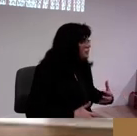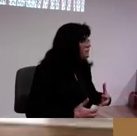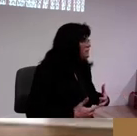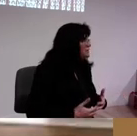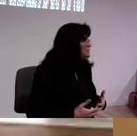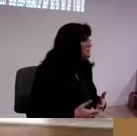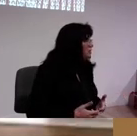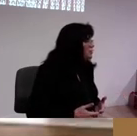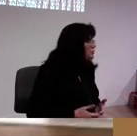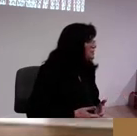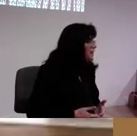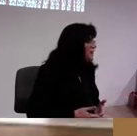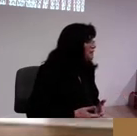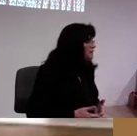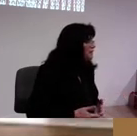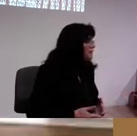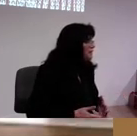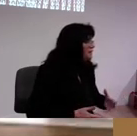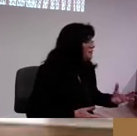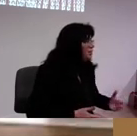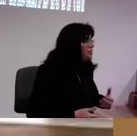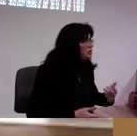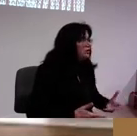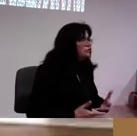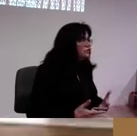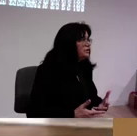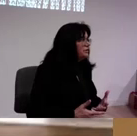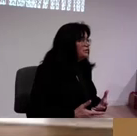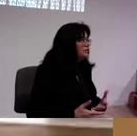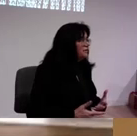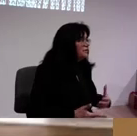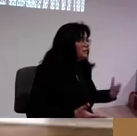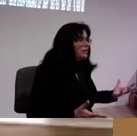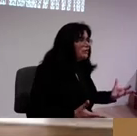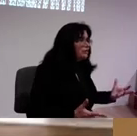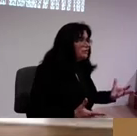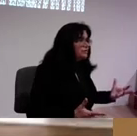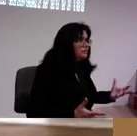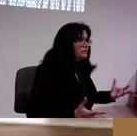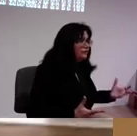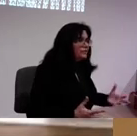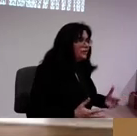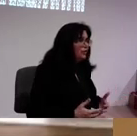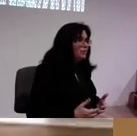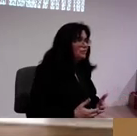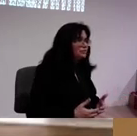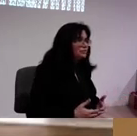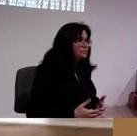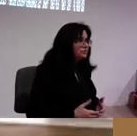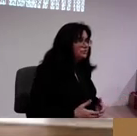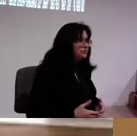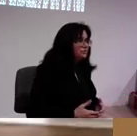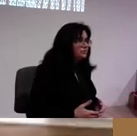But it's also reflective that I wanted to have, in popular culture, powerful female role